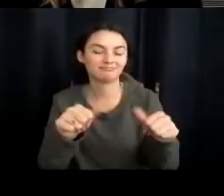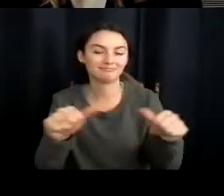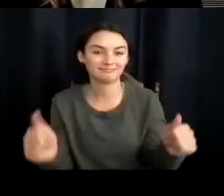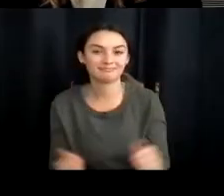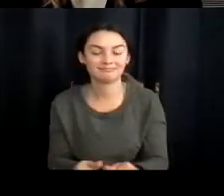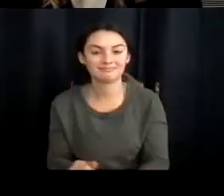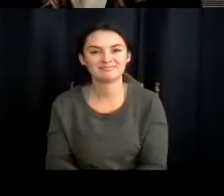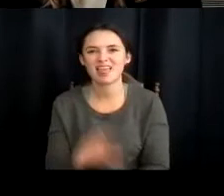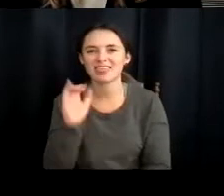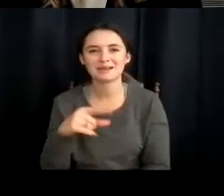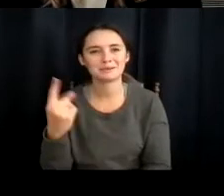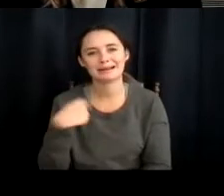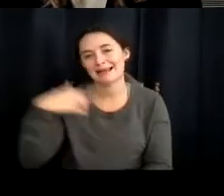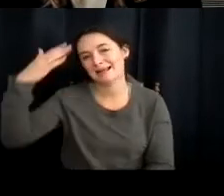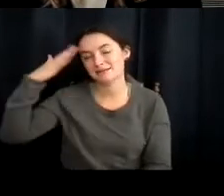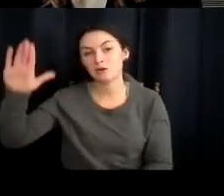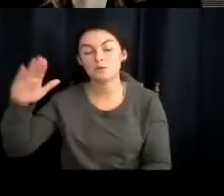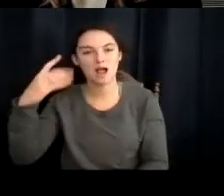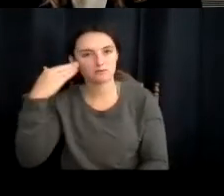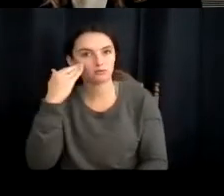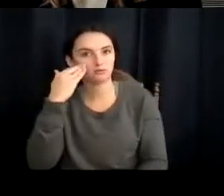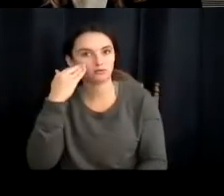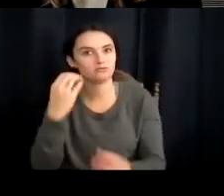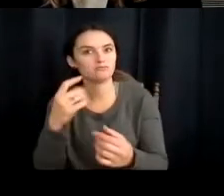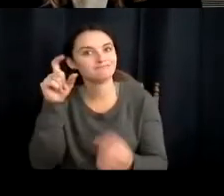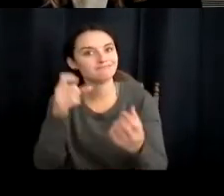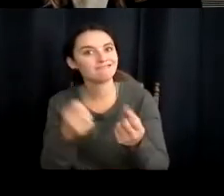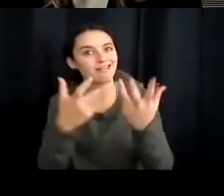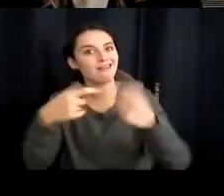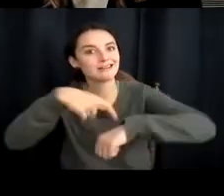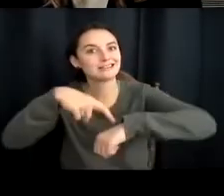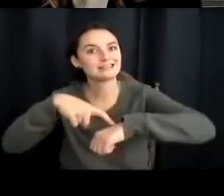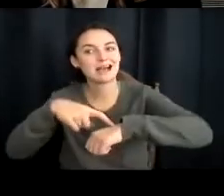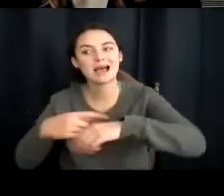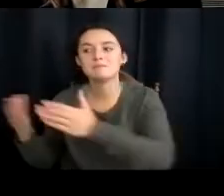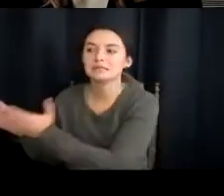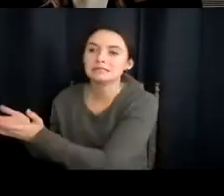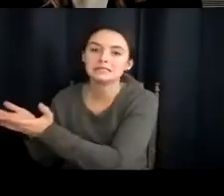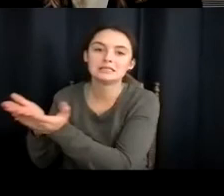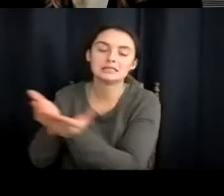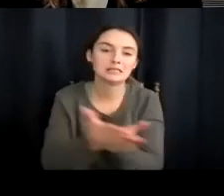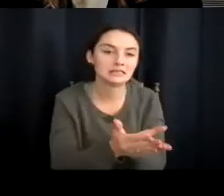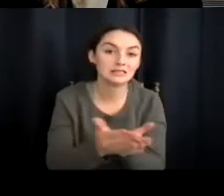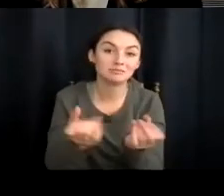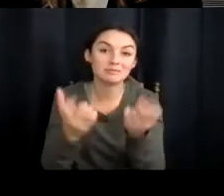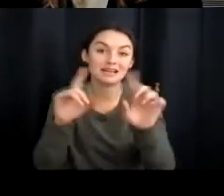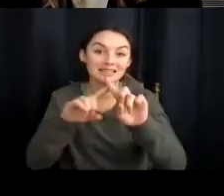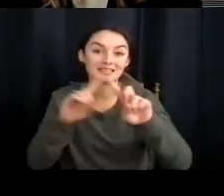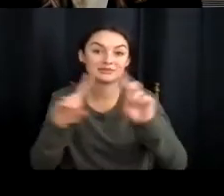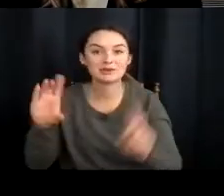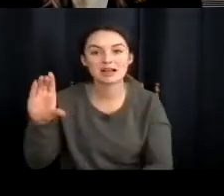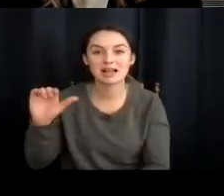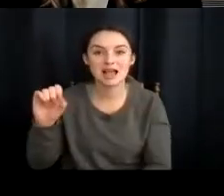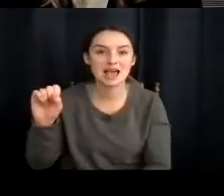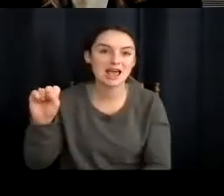That's one that I don't know. I know that it took a long time for him to be transported. They had to do lots of different casts. So a good long while, but it